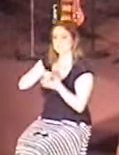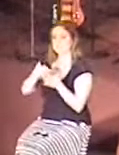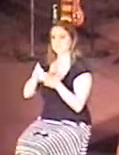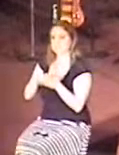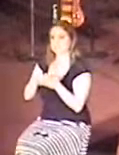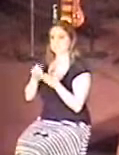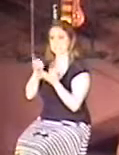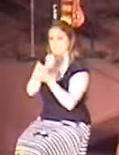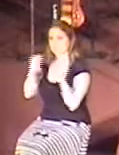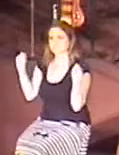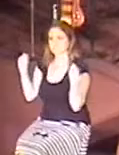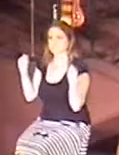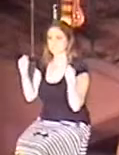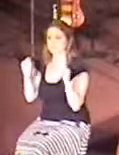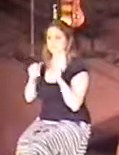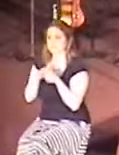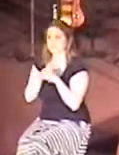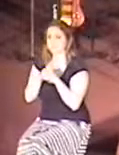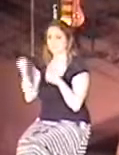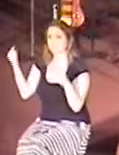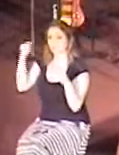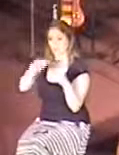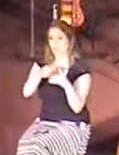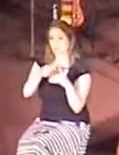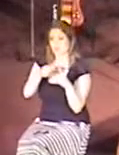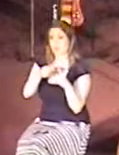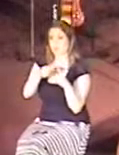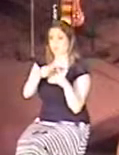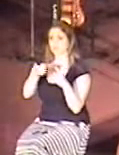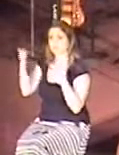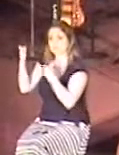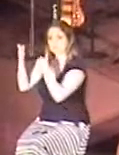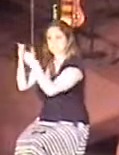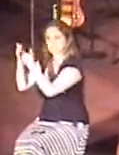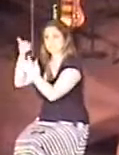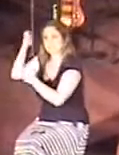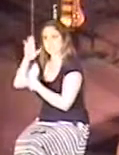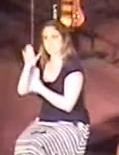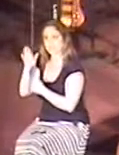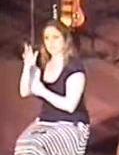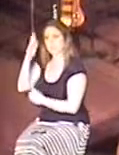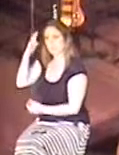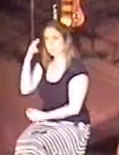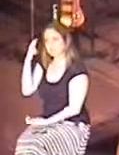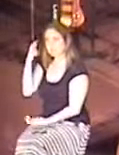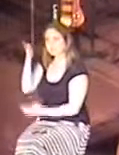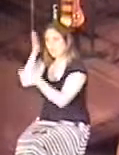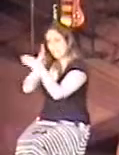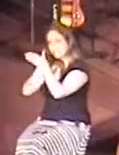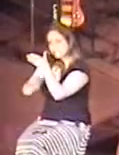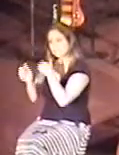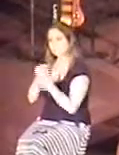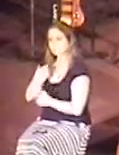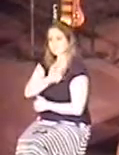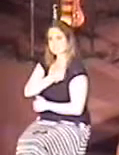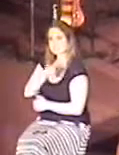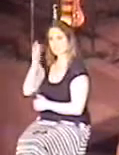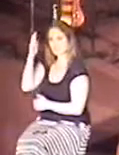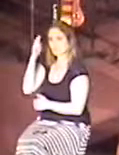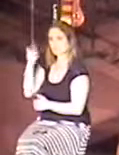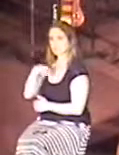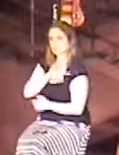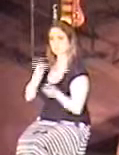that is the goal. That is the purpose for drawing near to God. We realize, we humble ourselves and realize we're a sinner.